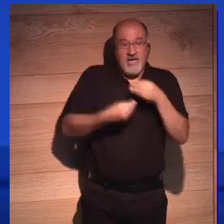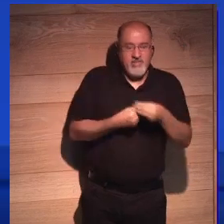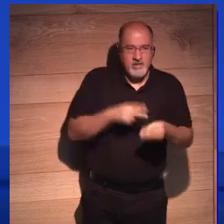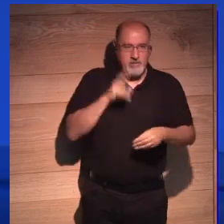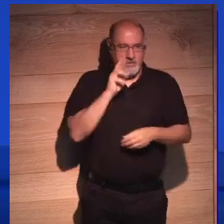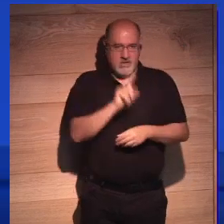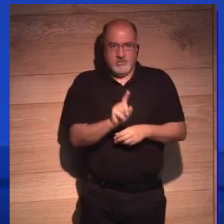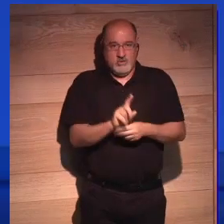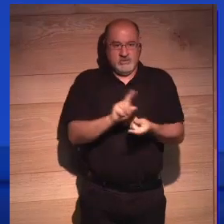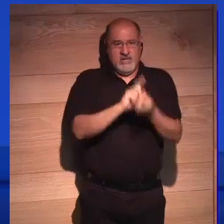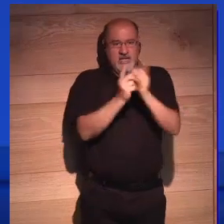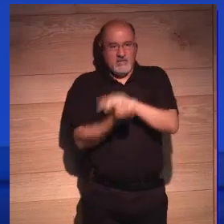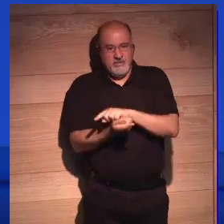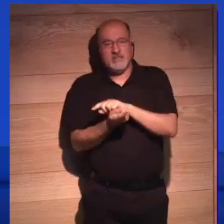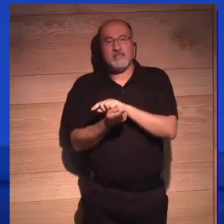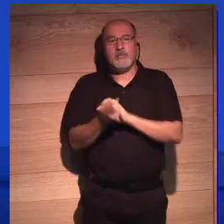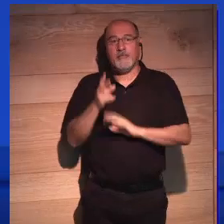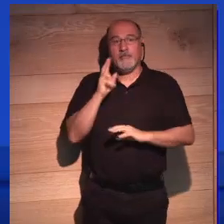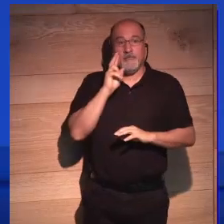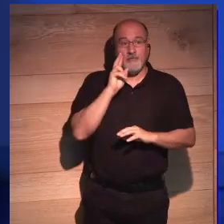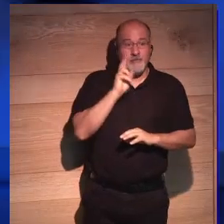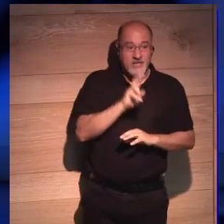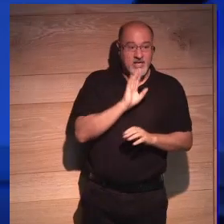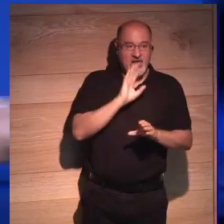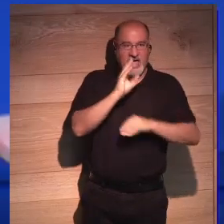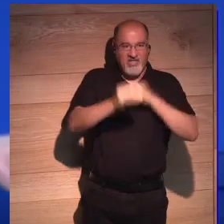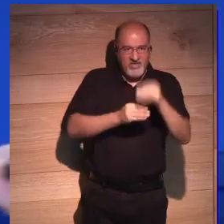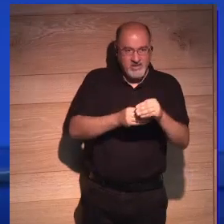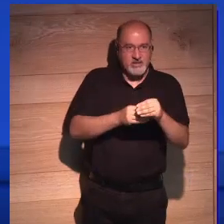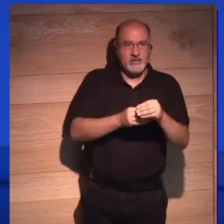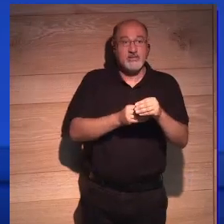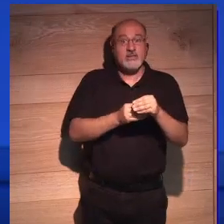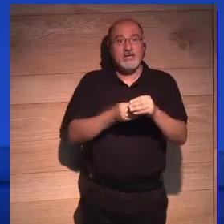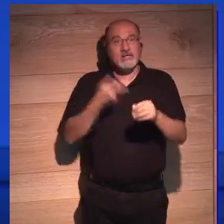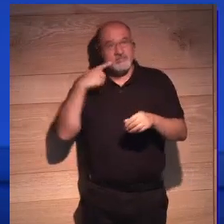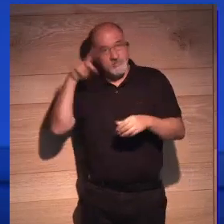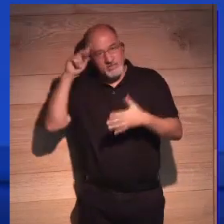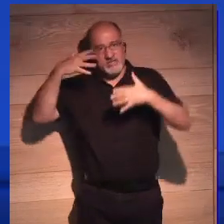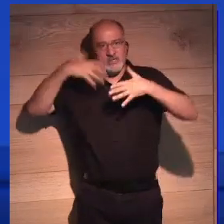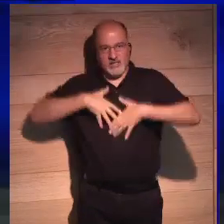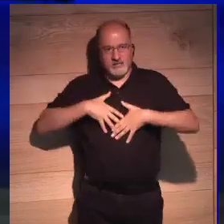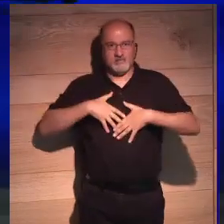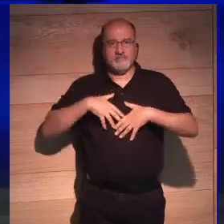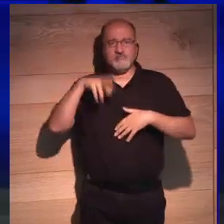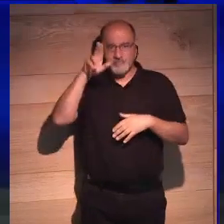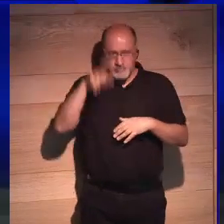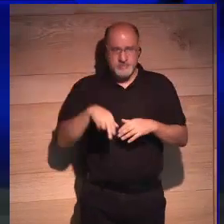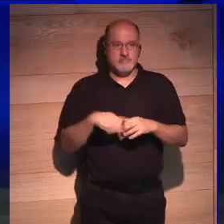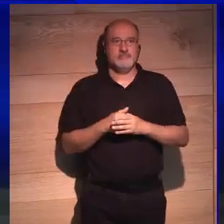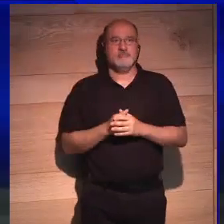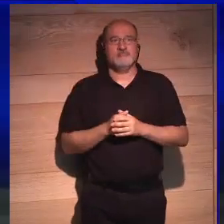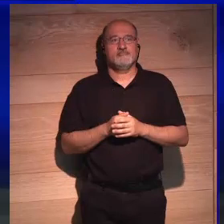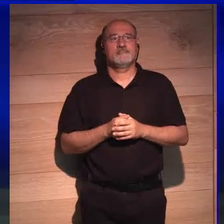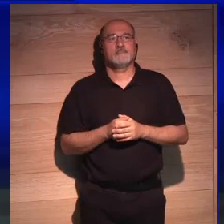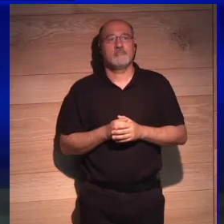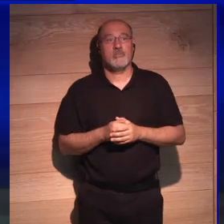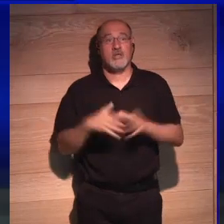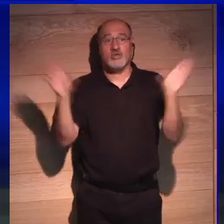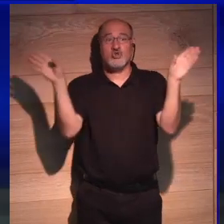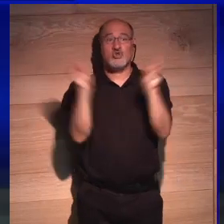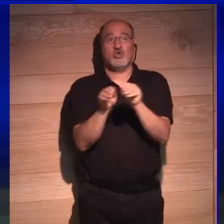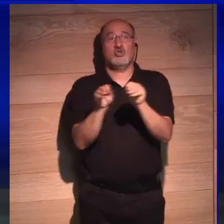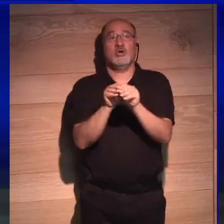experiencing rather than viewing. So there we go. Tried to boil it down. What is XR? Let's have a